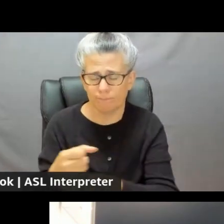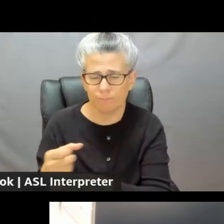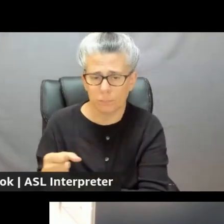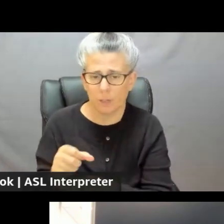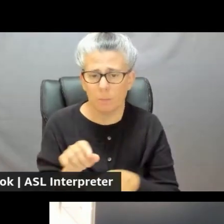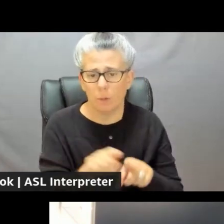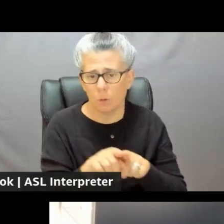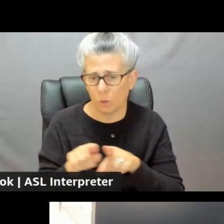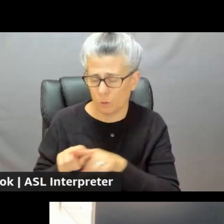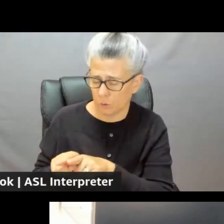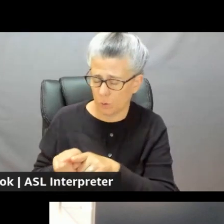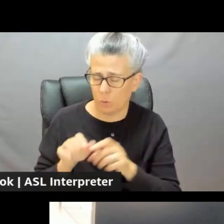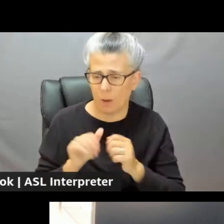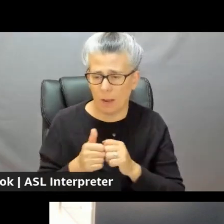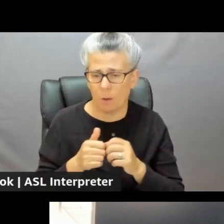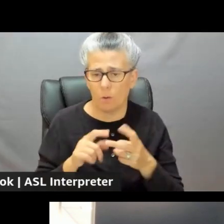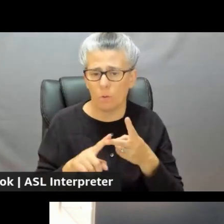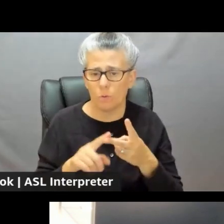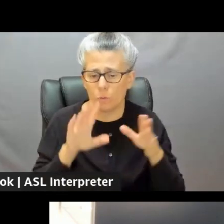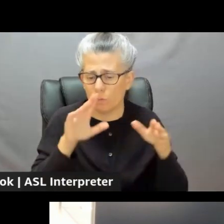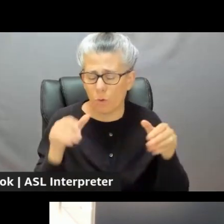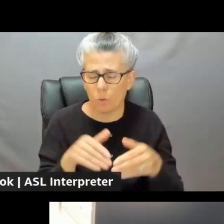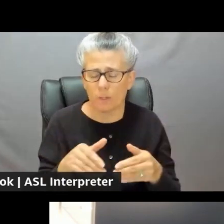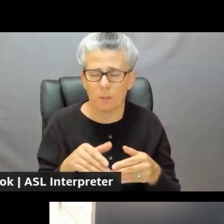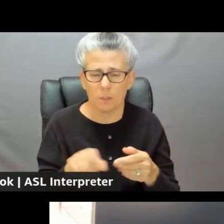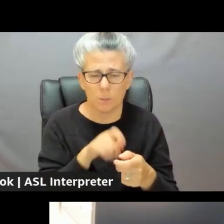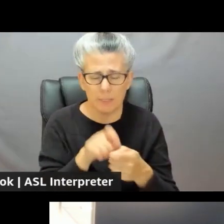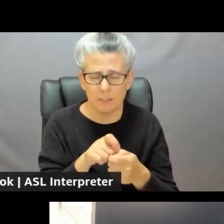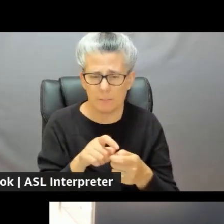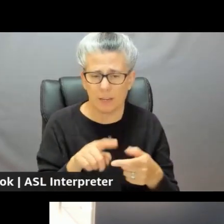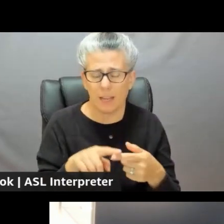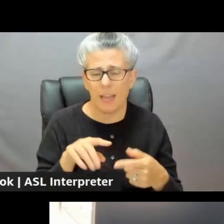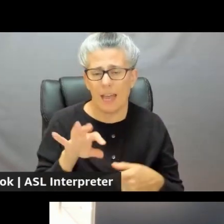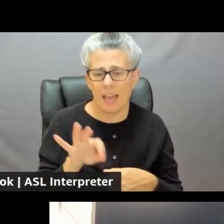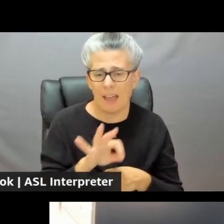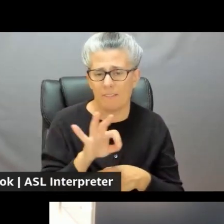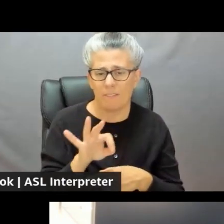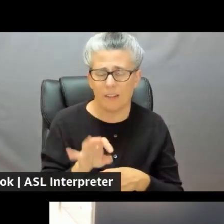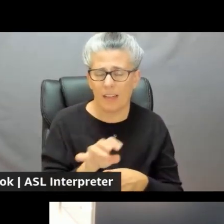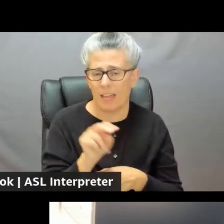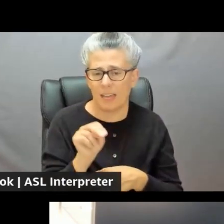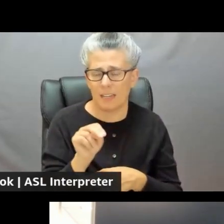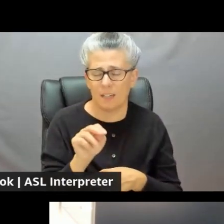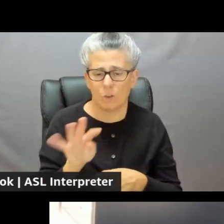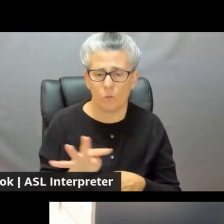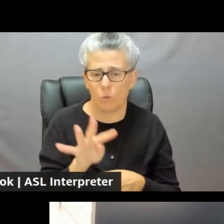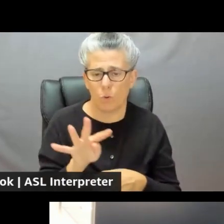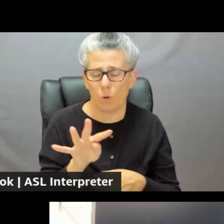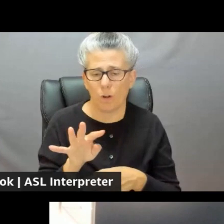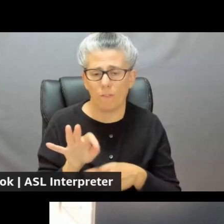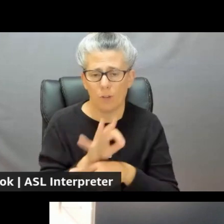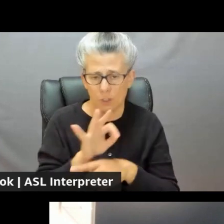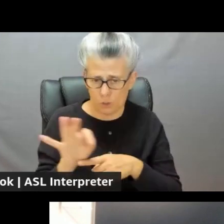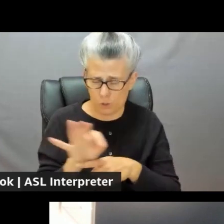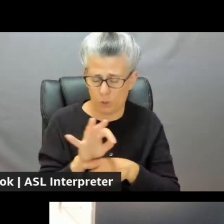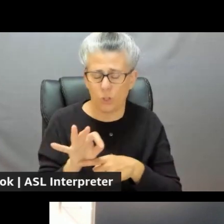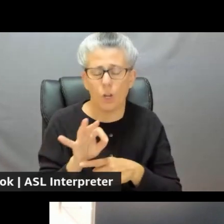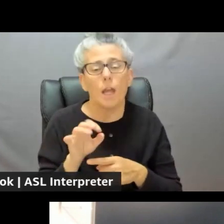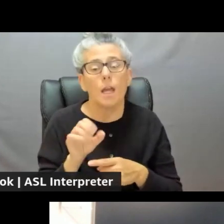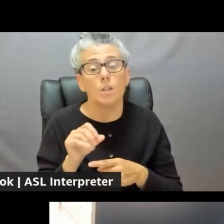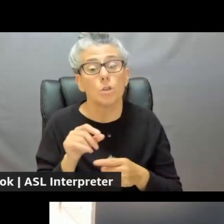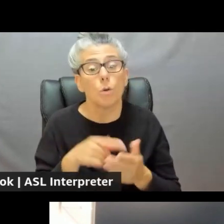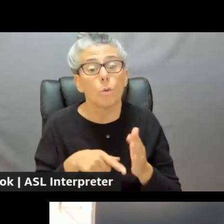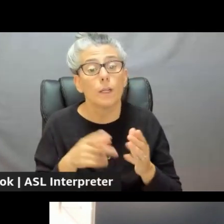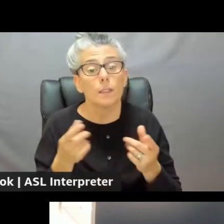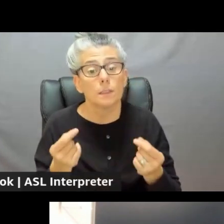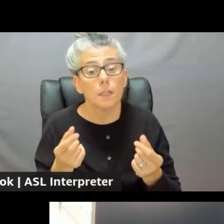build. But it allowed us to focus on certain features such as the FN for each function, right? So what the looping function really does is that it